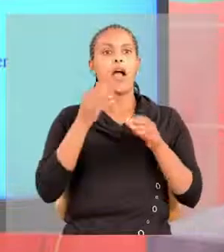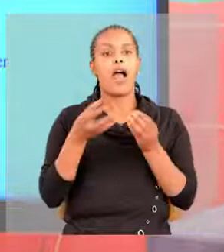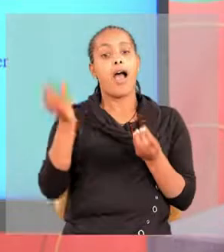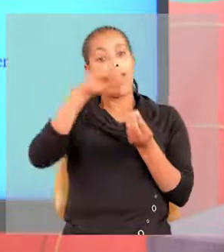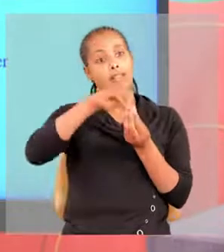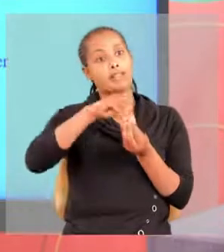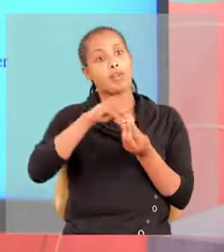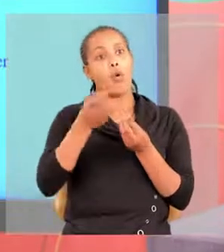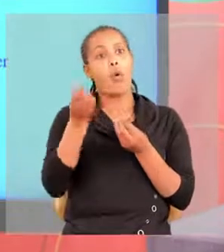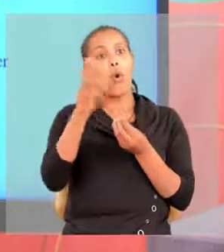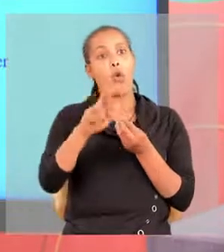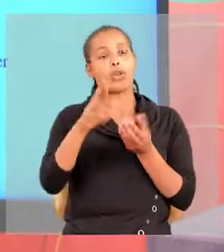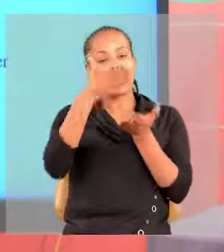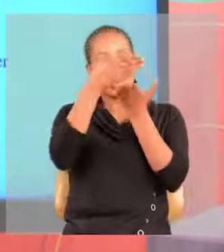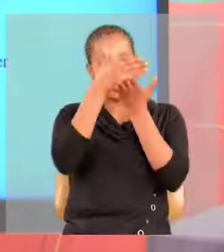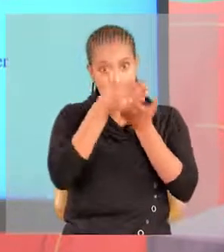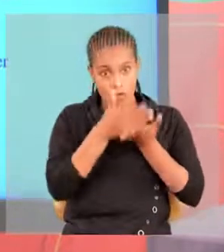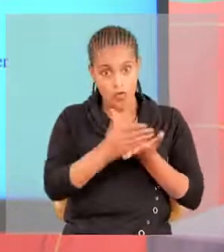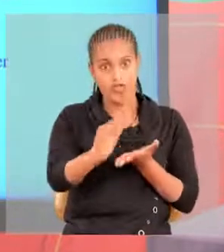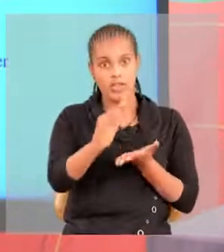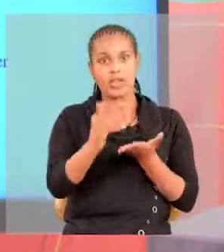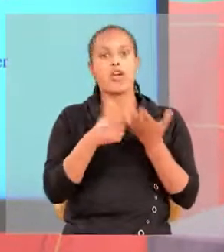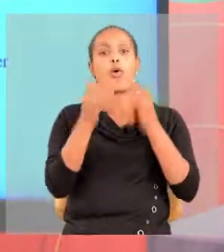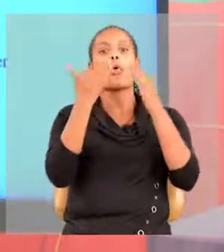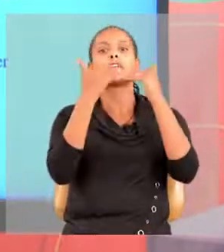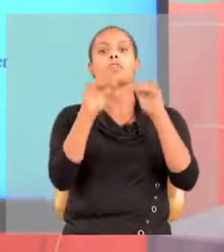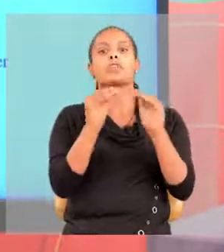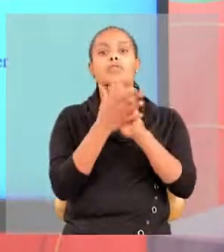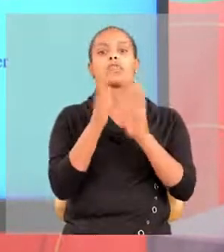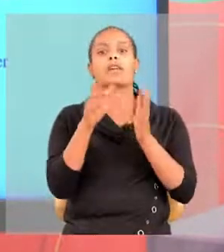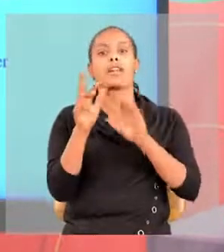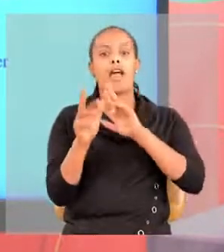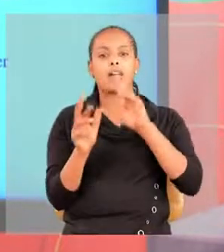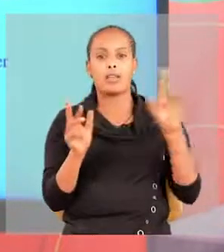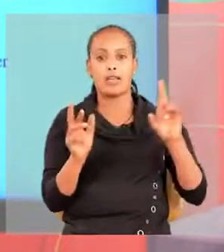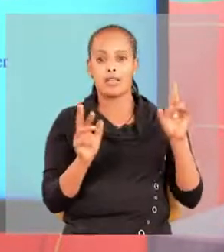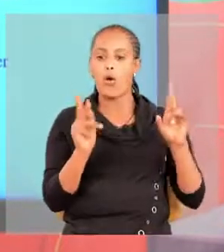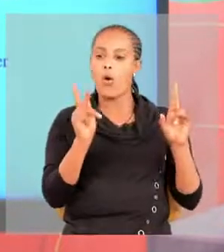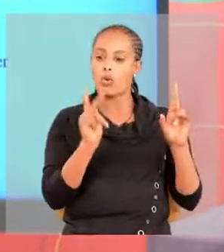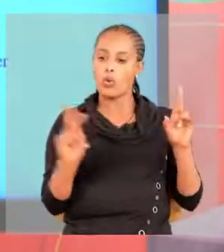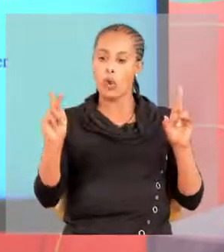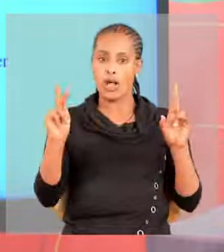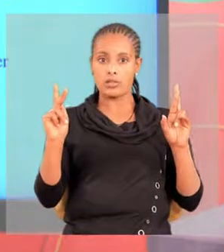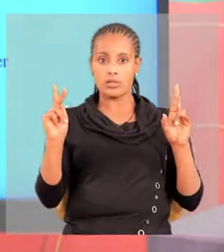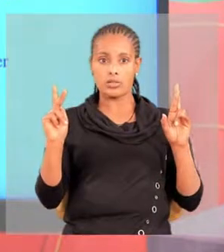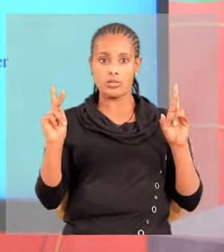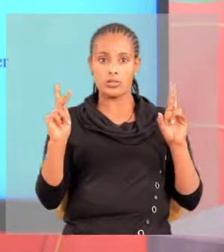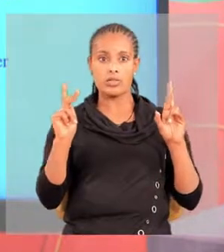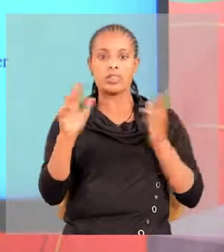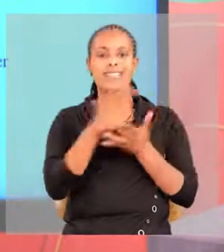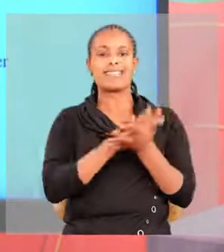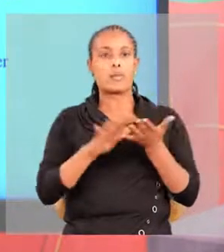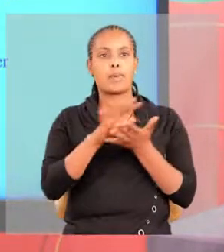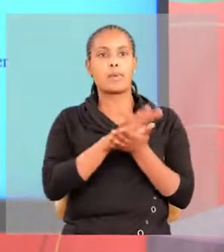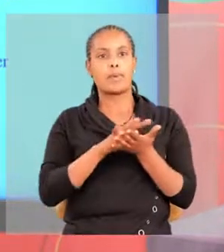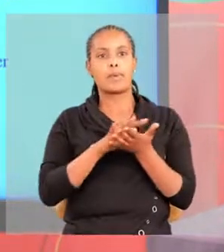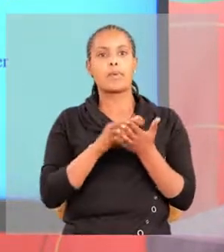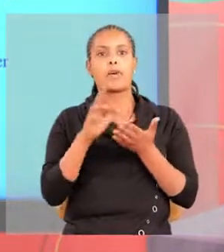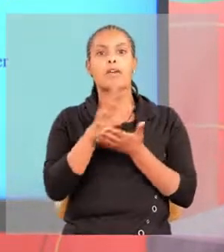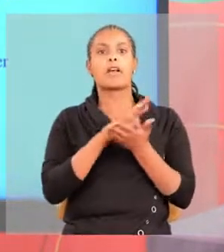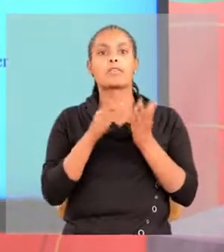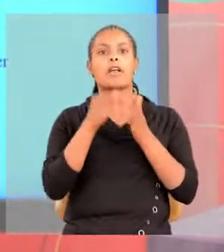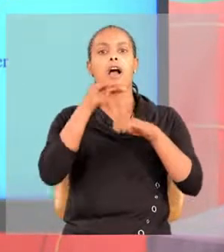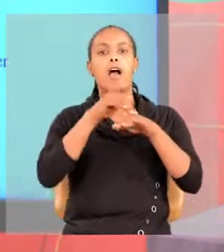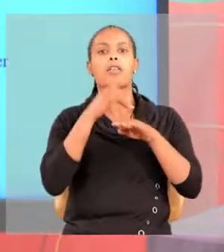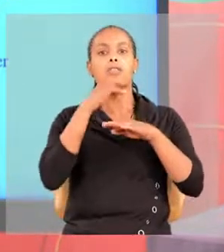Adding or removing concentration of reactants or products disturb reactions